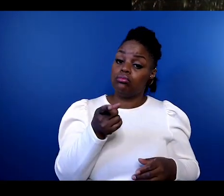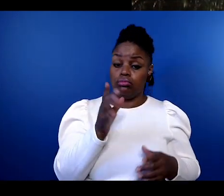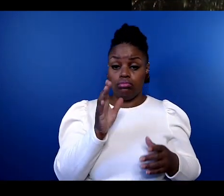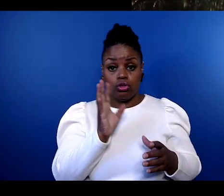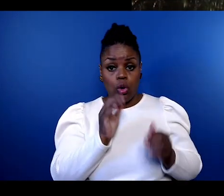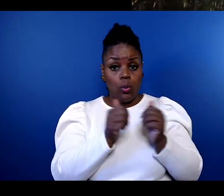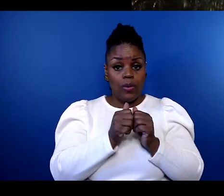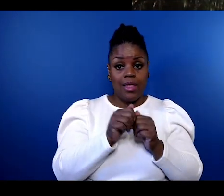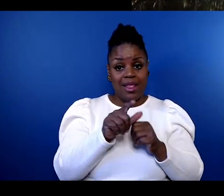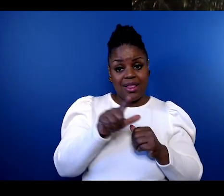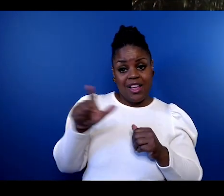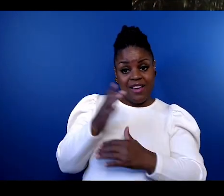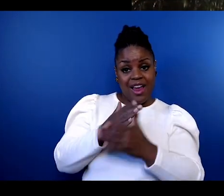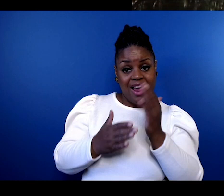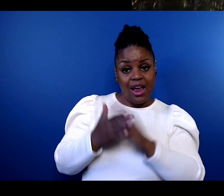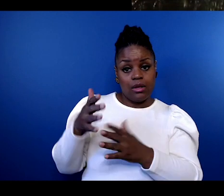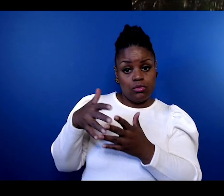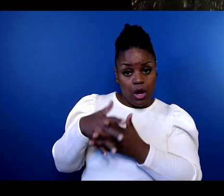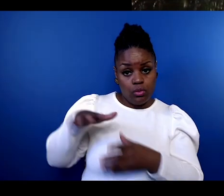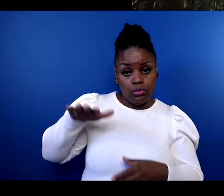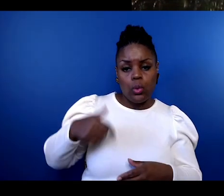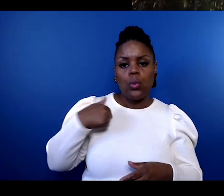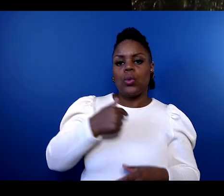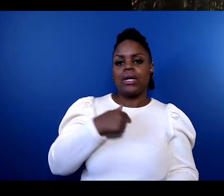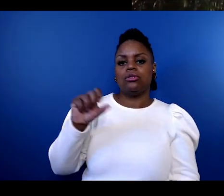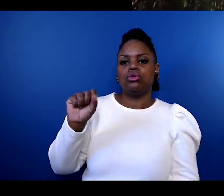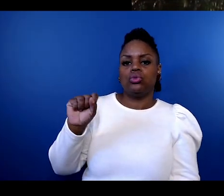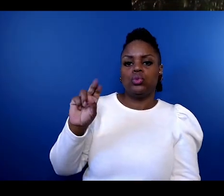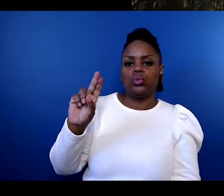Again, you want to always listen to your body day by day.